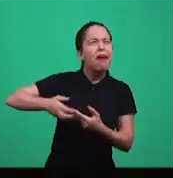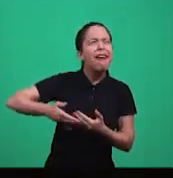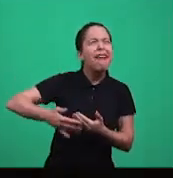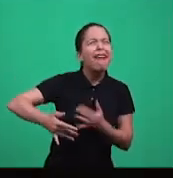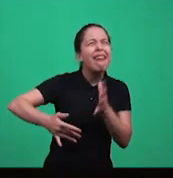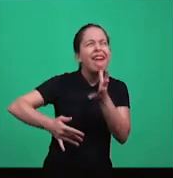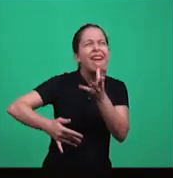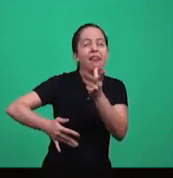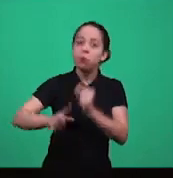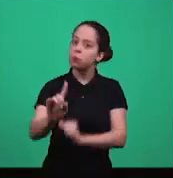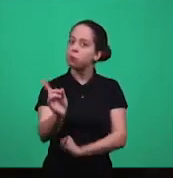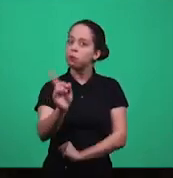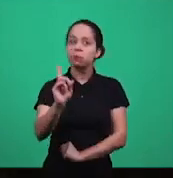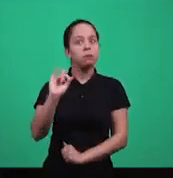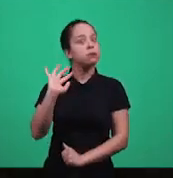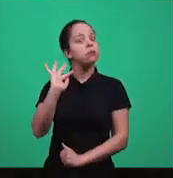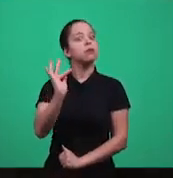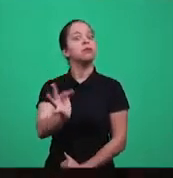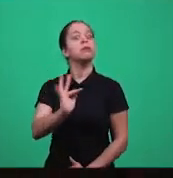Soon Christ shall return.